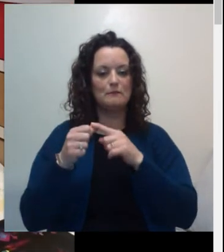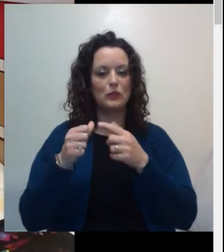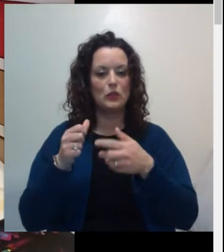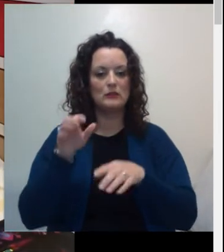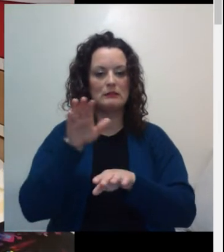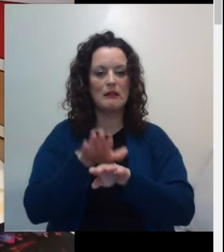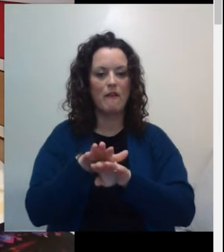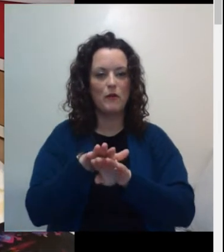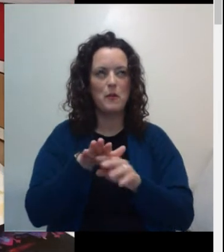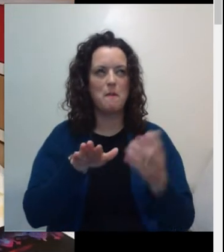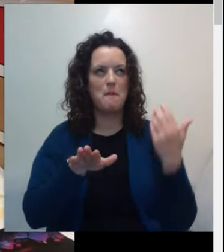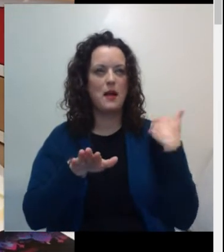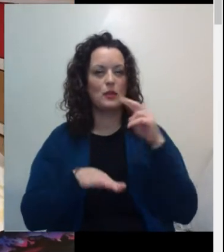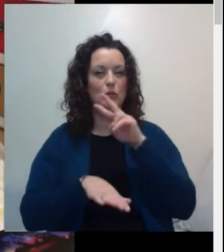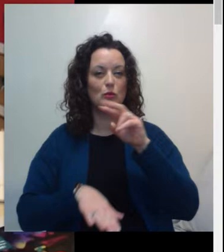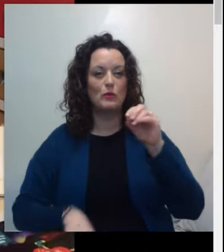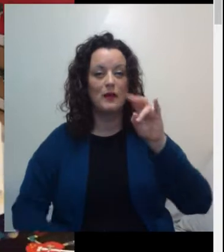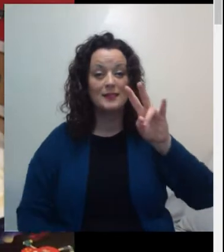2007.